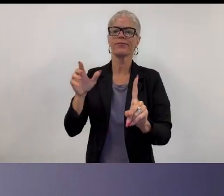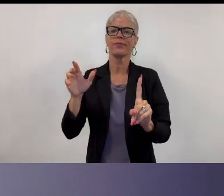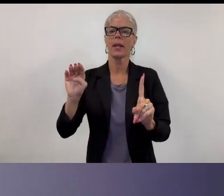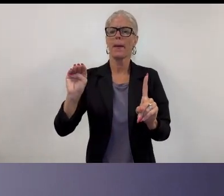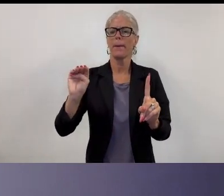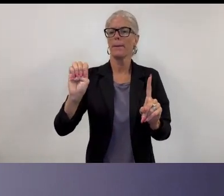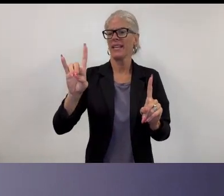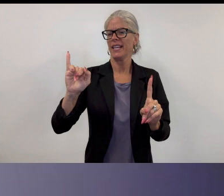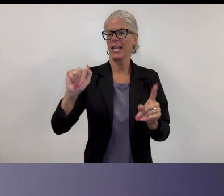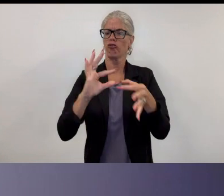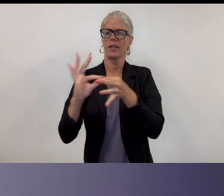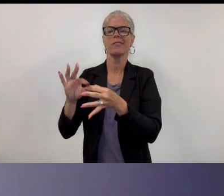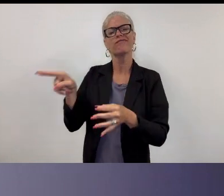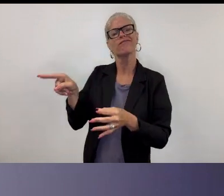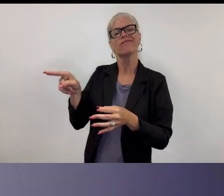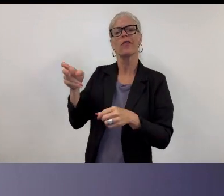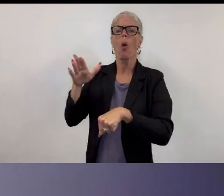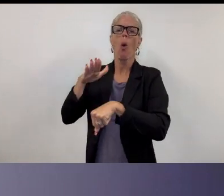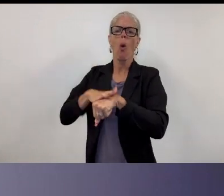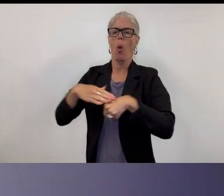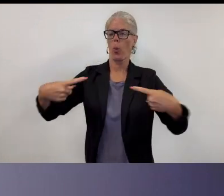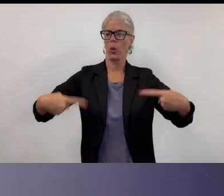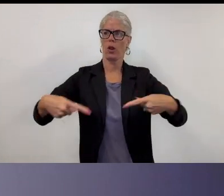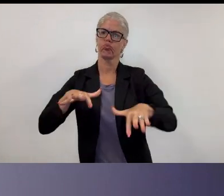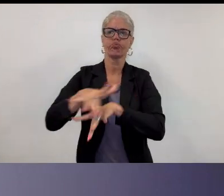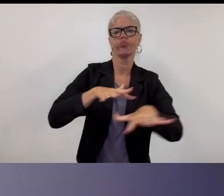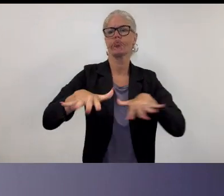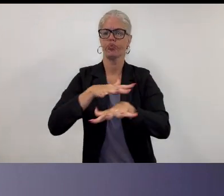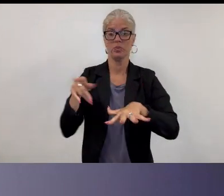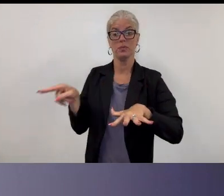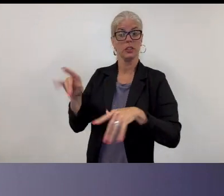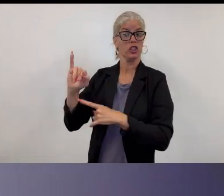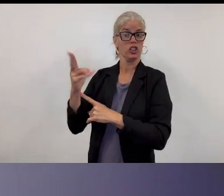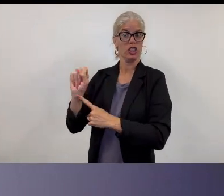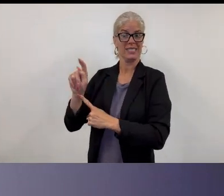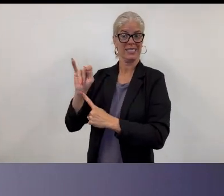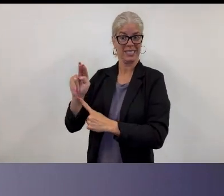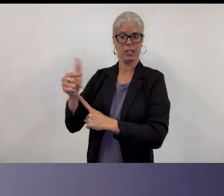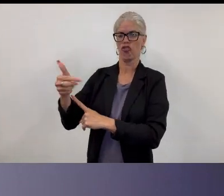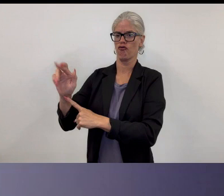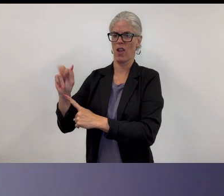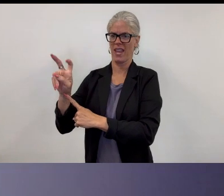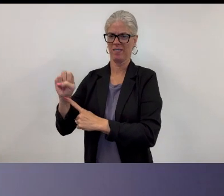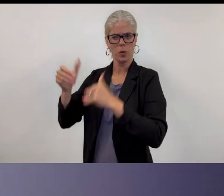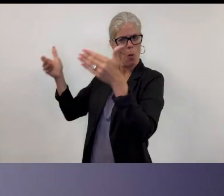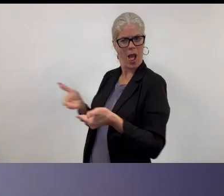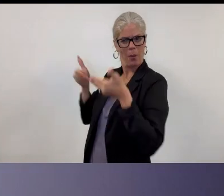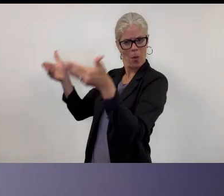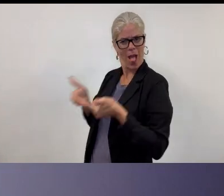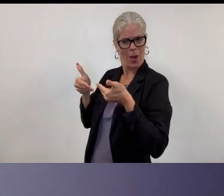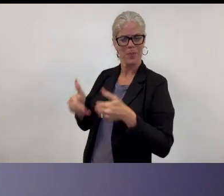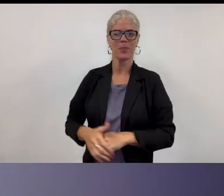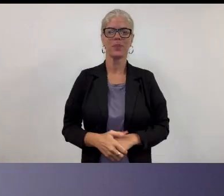called He's on Wheels. And Justin Graves is here with us today. Hello, Justin, and welcome. It's